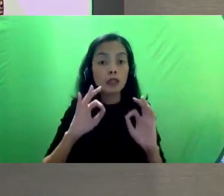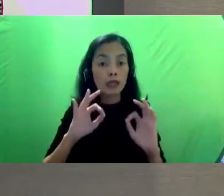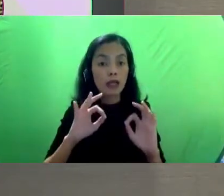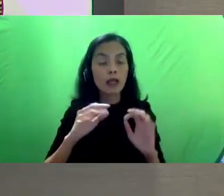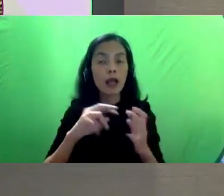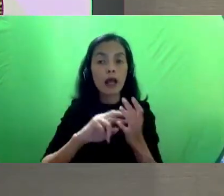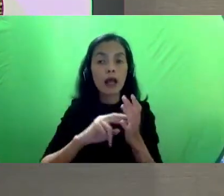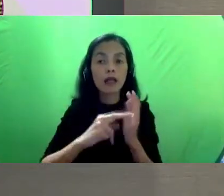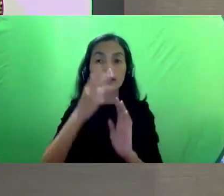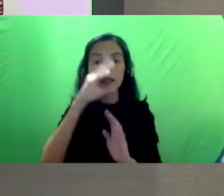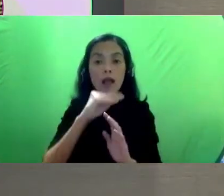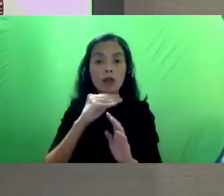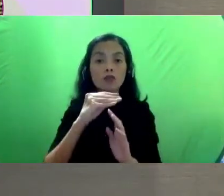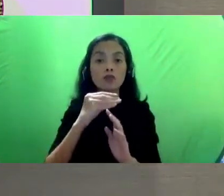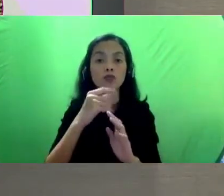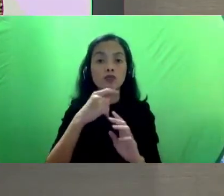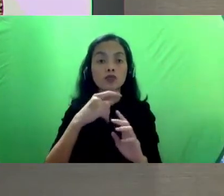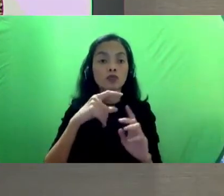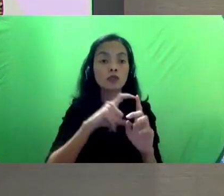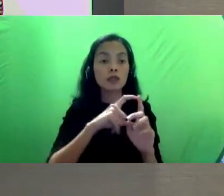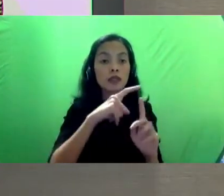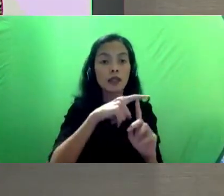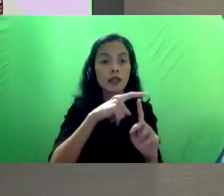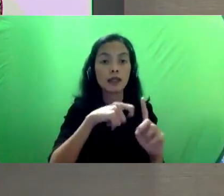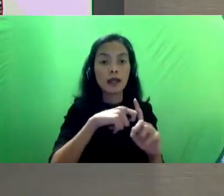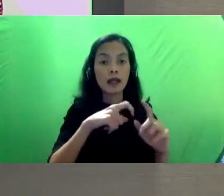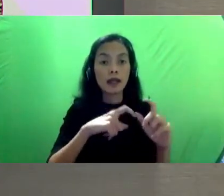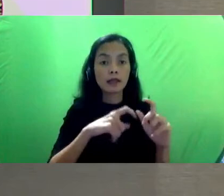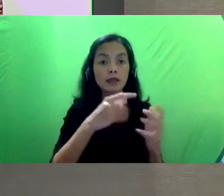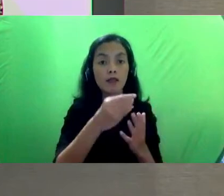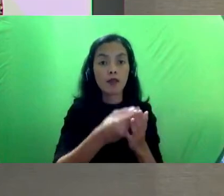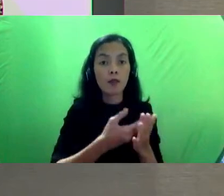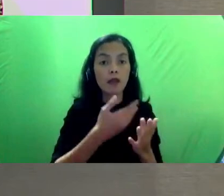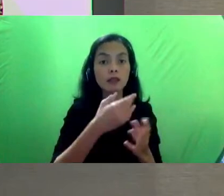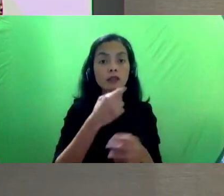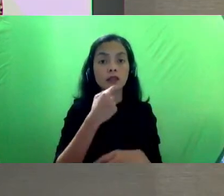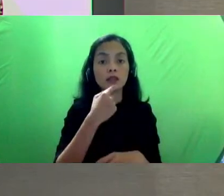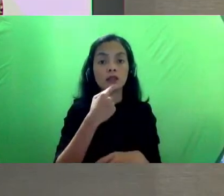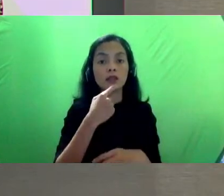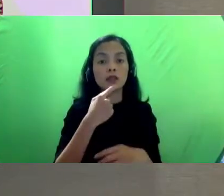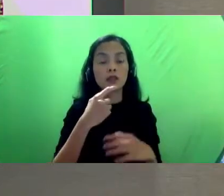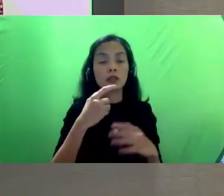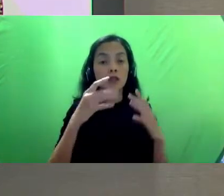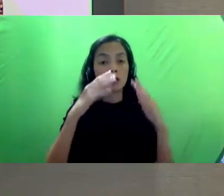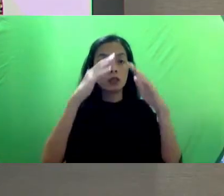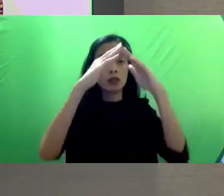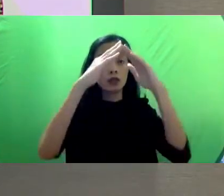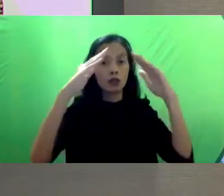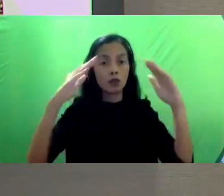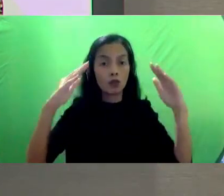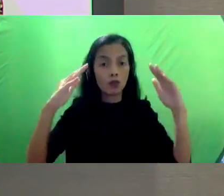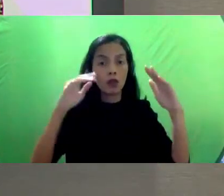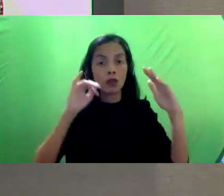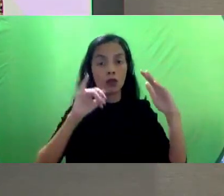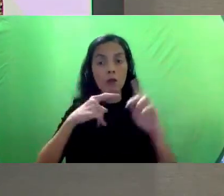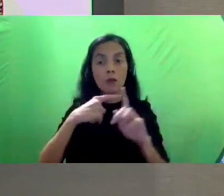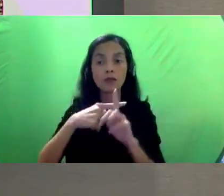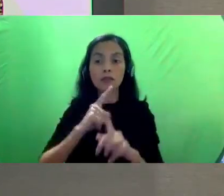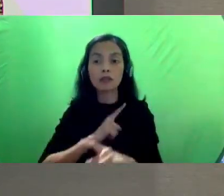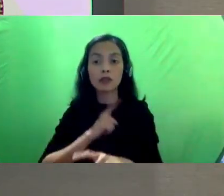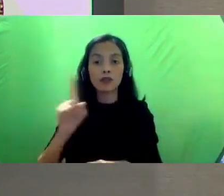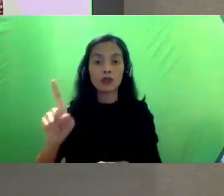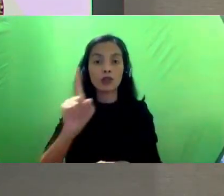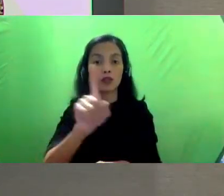on DTKS, both at the household level as well as individual level,